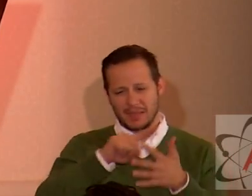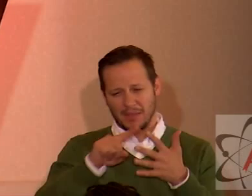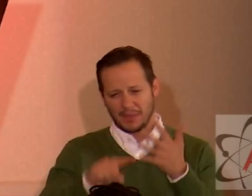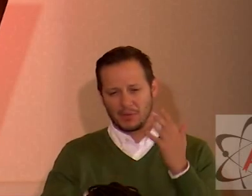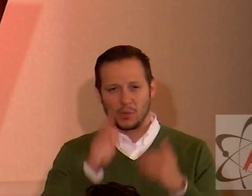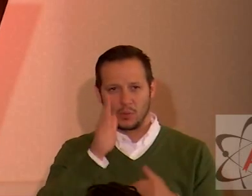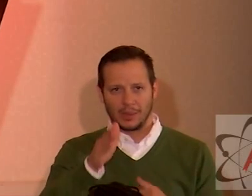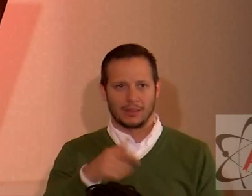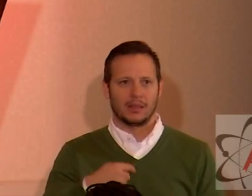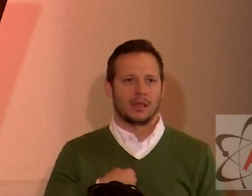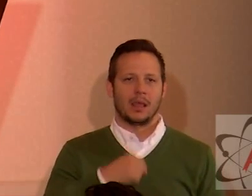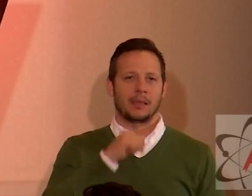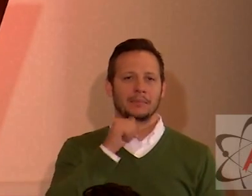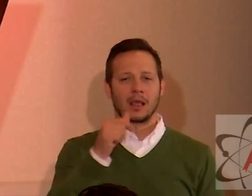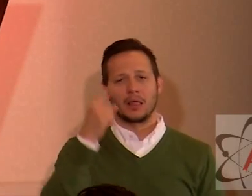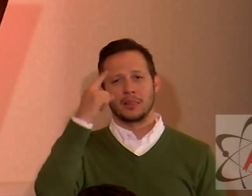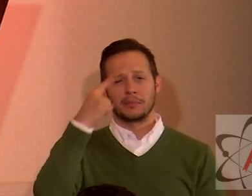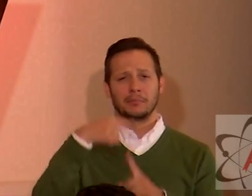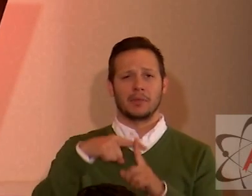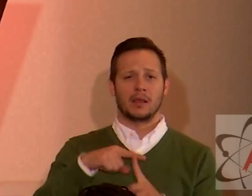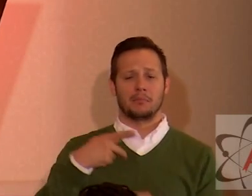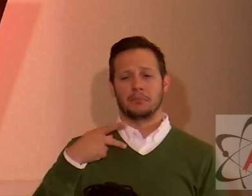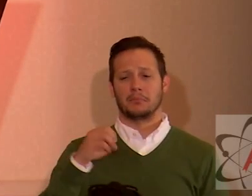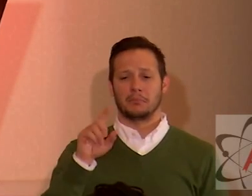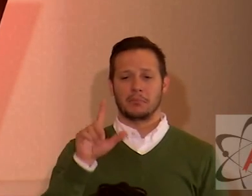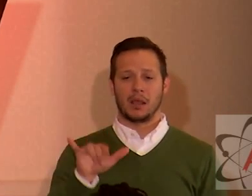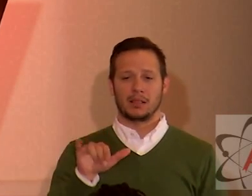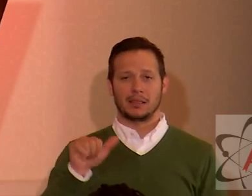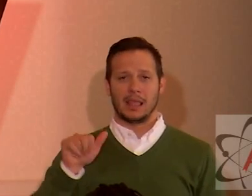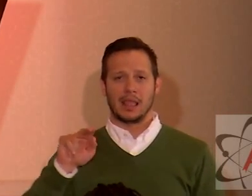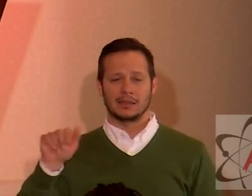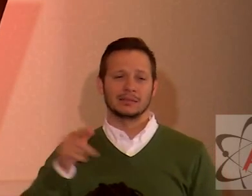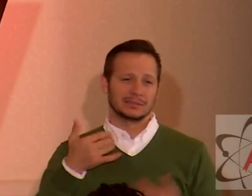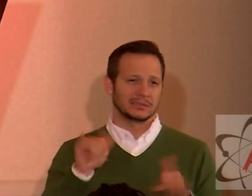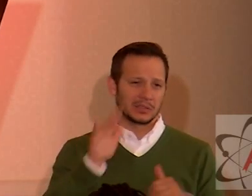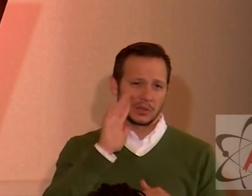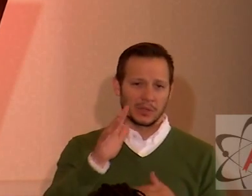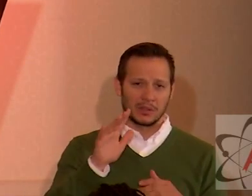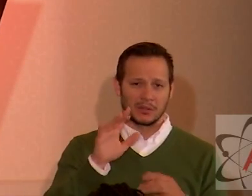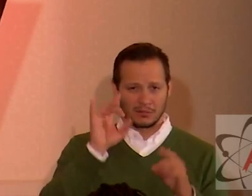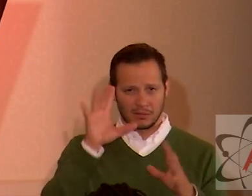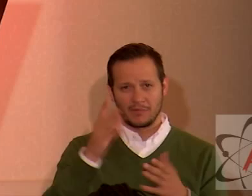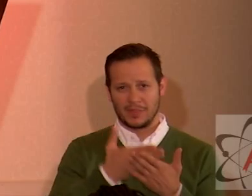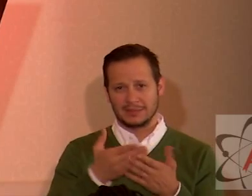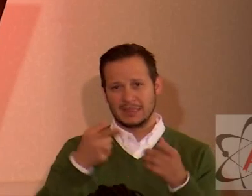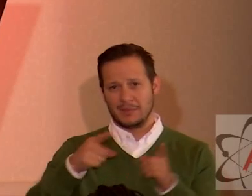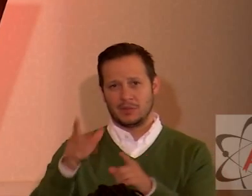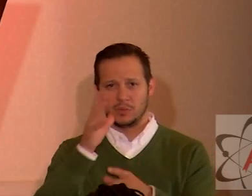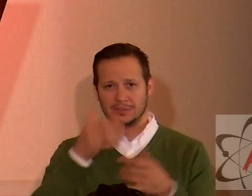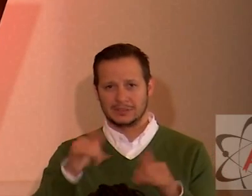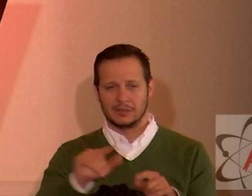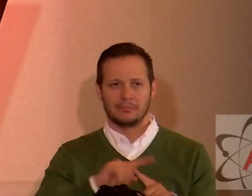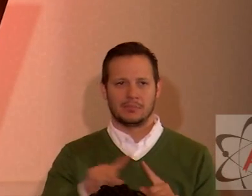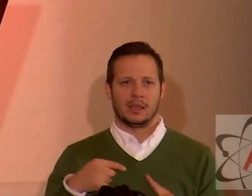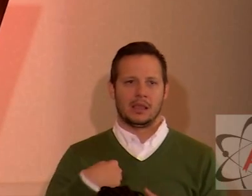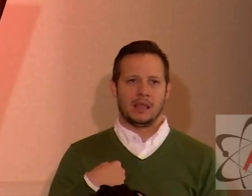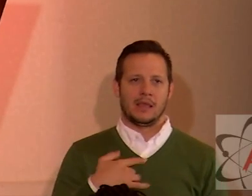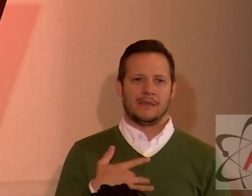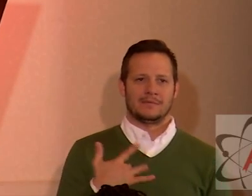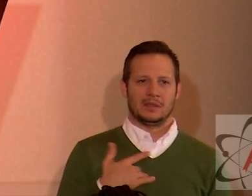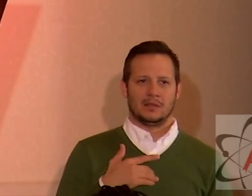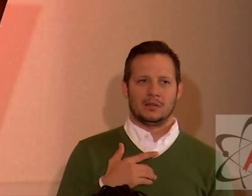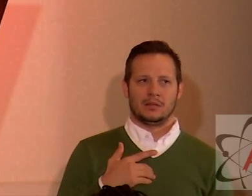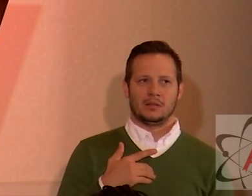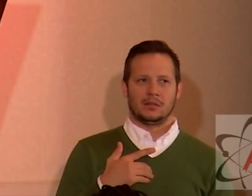I'm not Pollyanna. We're going to have some troubles ahead, but the trajectory, in my judgment, is all in our